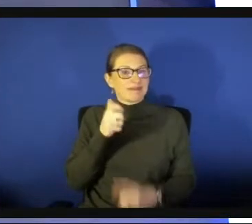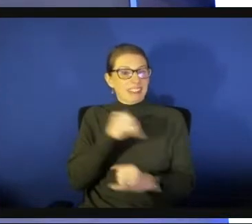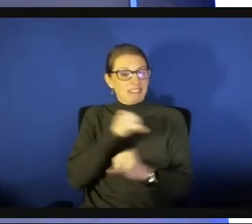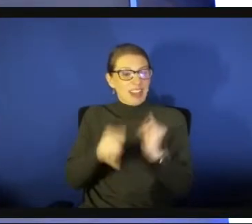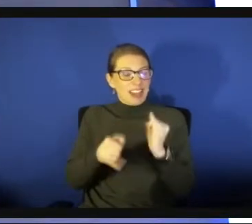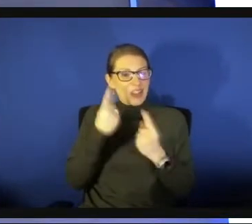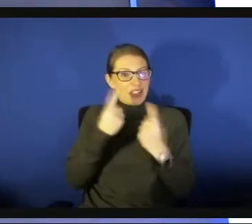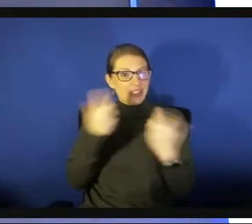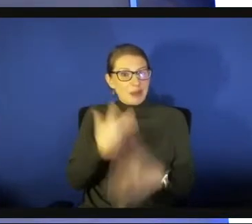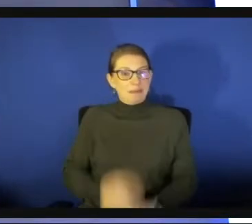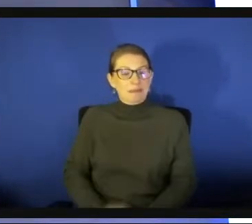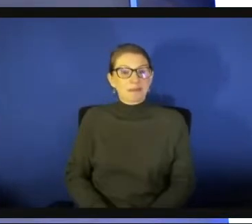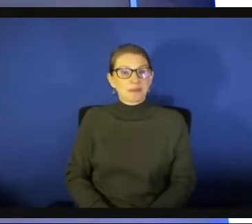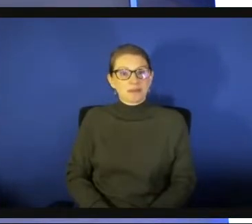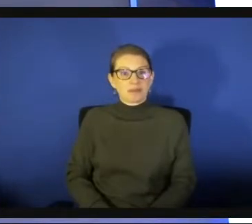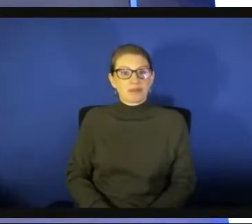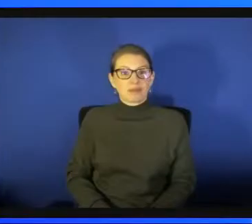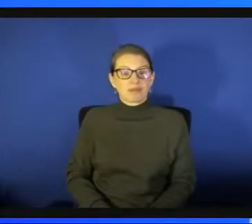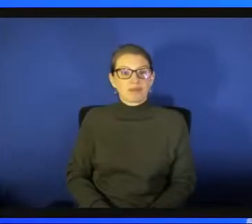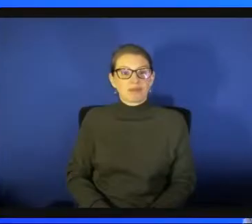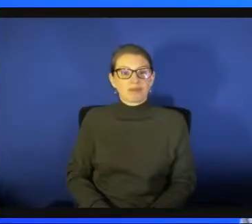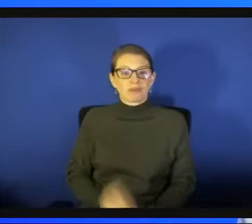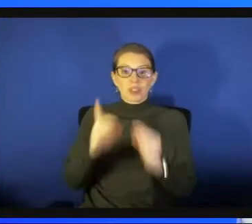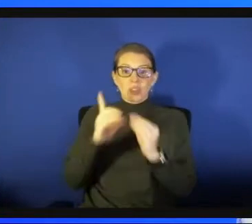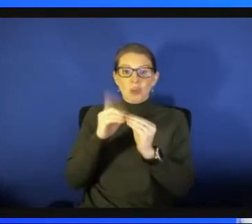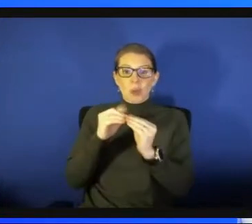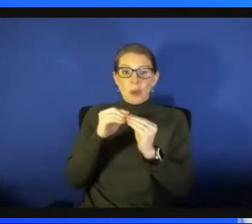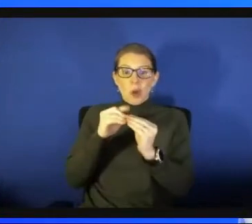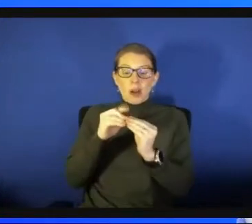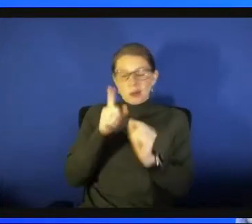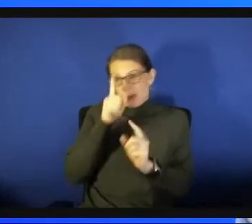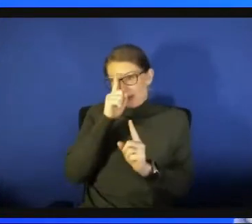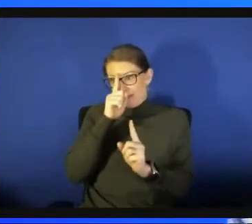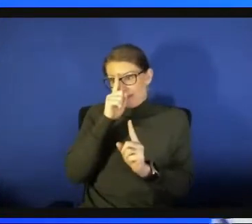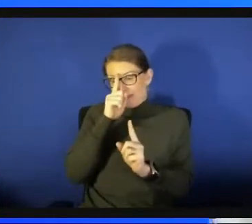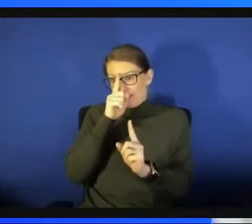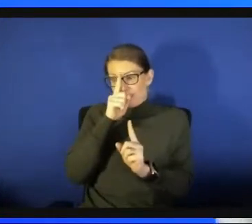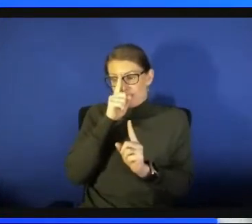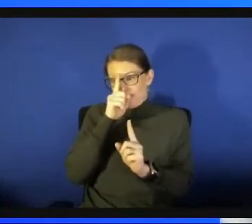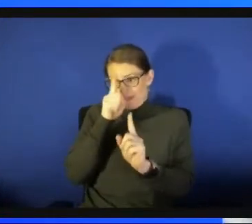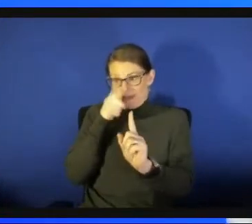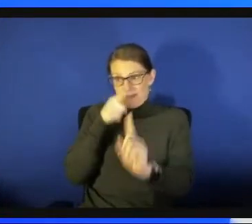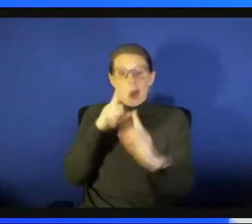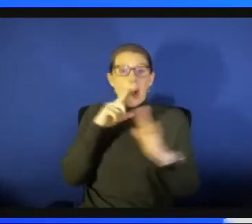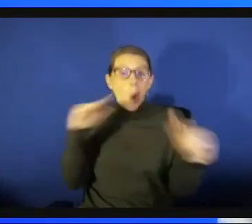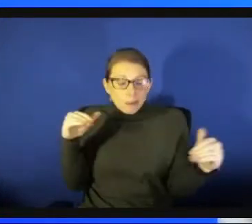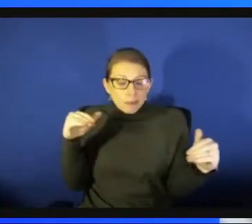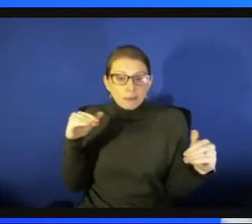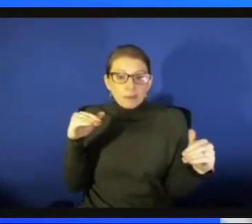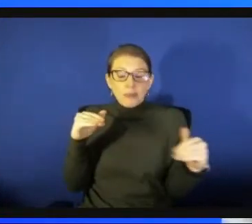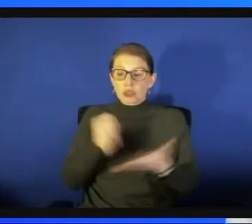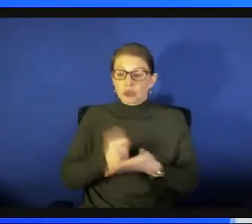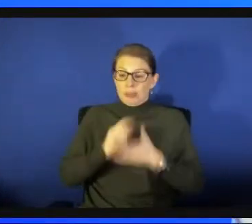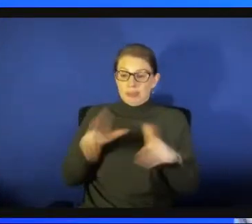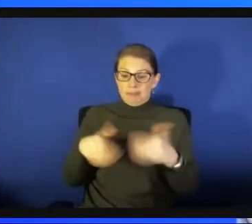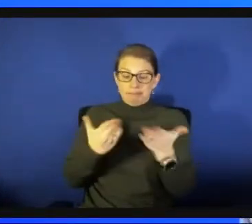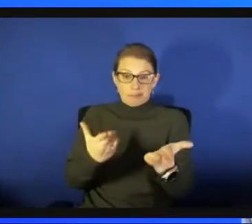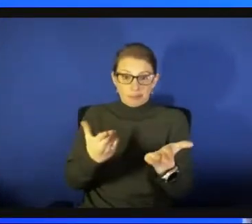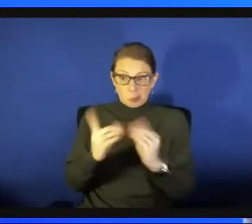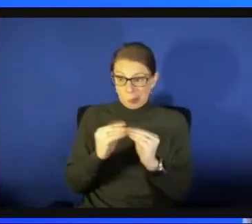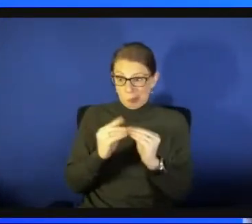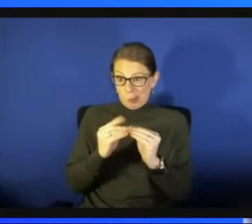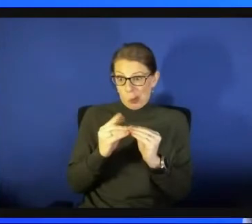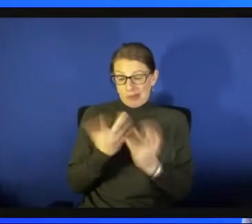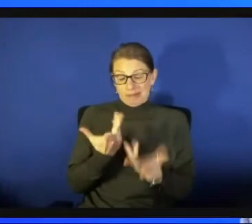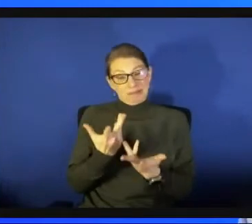one more point of hope, one more treatment that we can offer, that the health system can offer to help improve